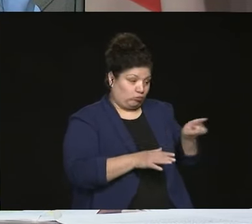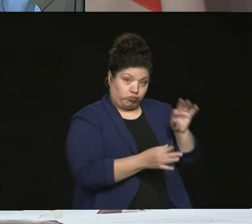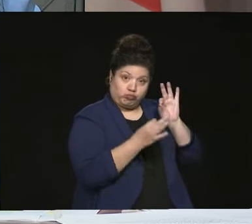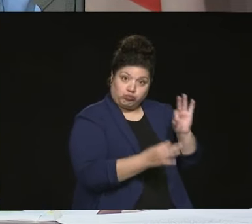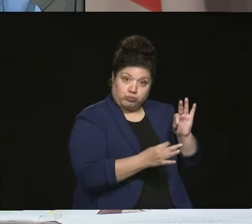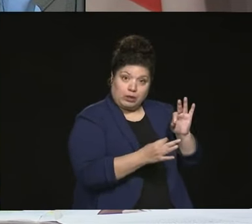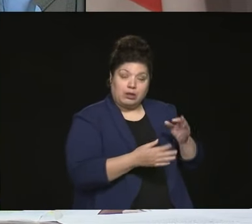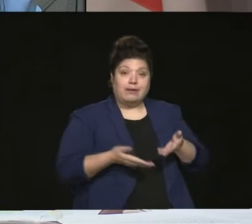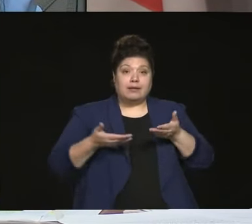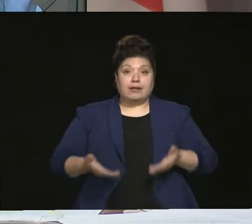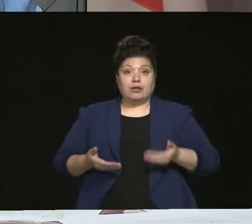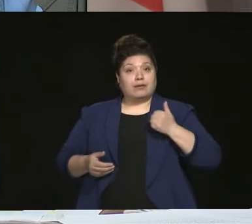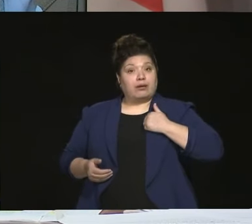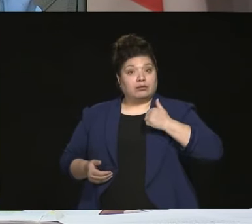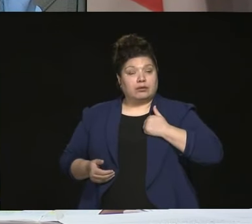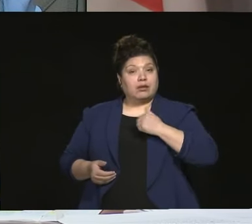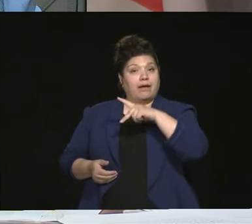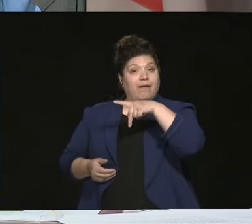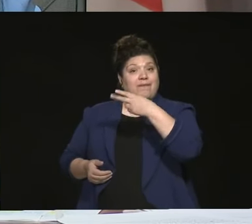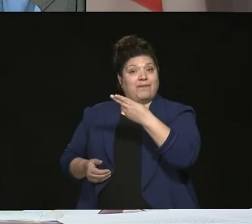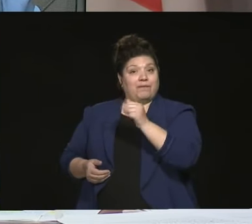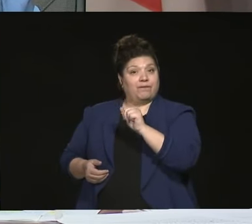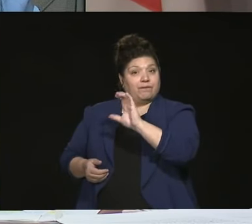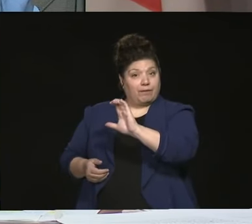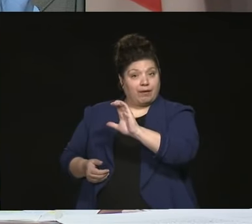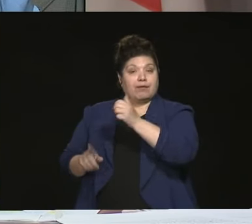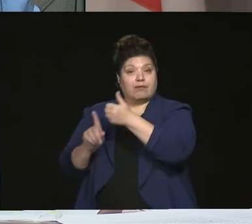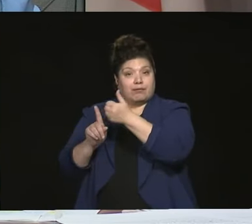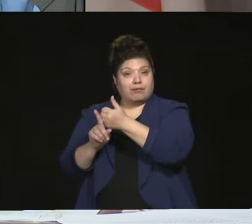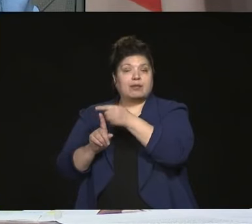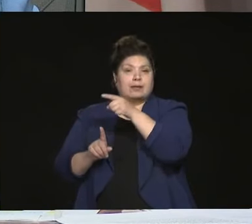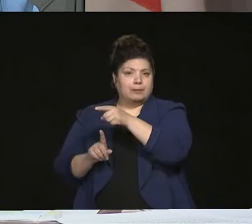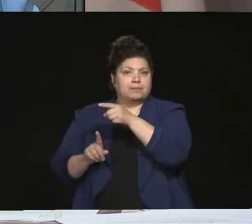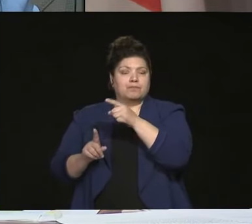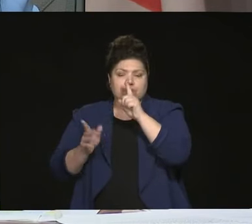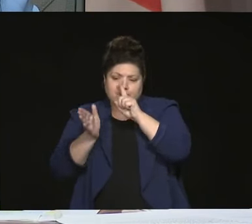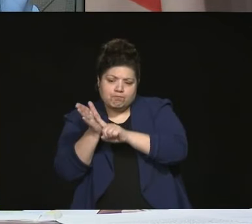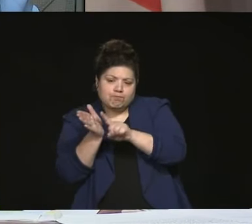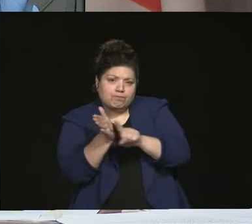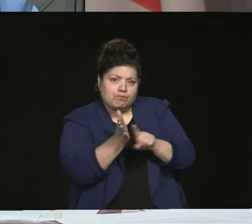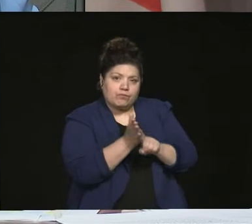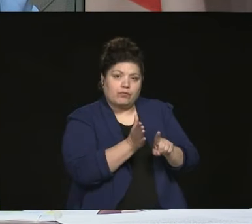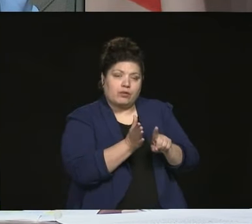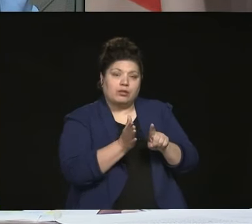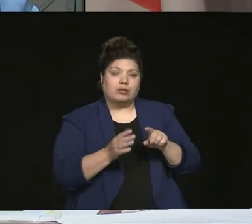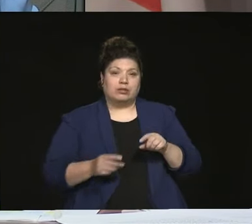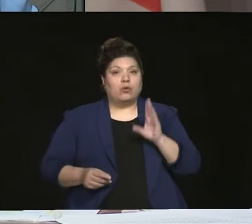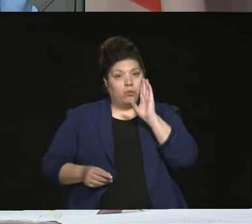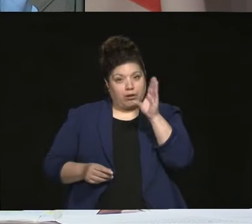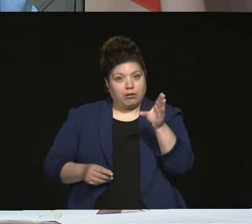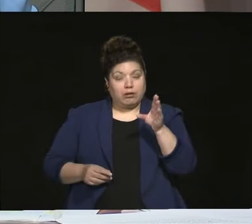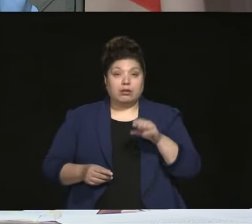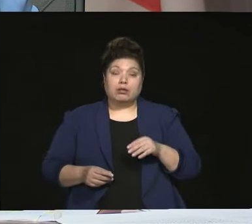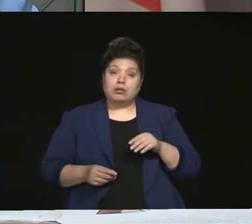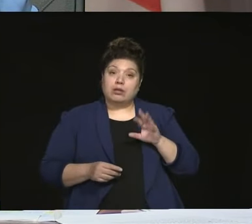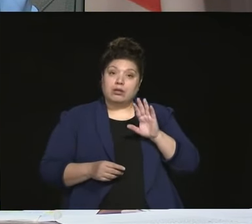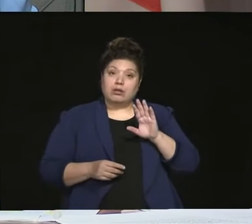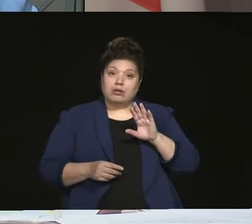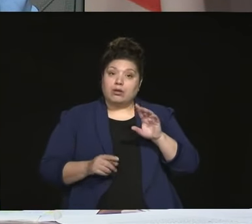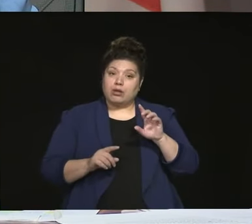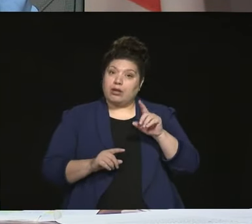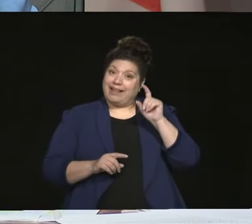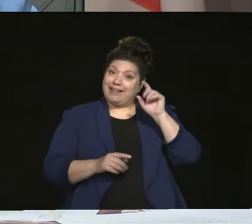of Canada also runs inspections. And where those goods are unusable, we